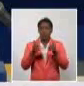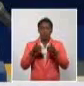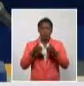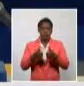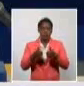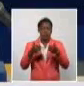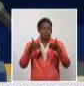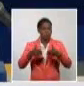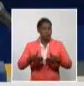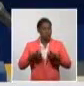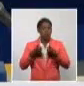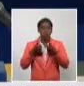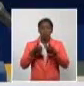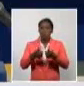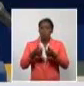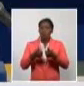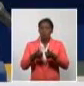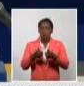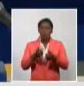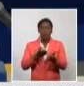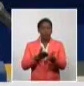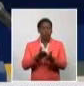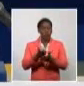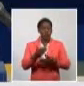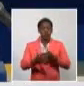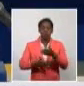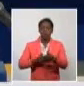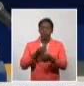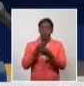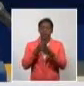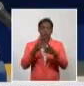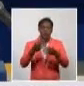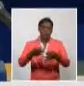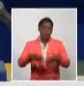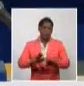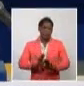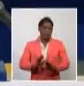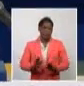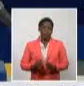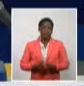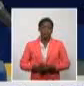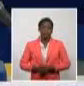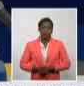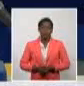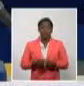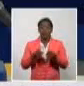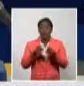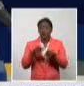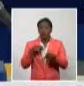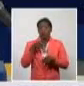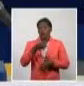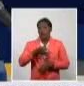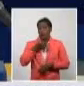one also needs to have a little encouragement in the evolution of the disease.